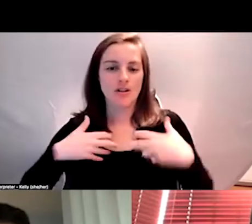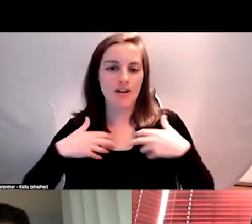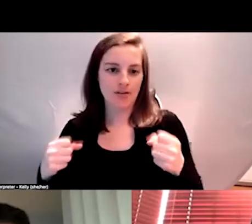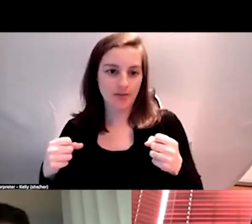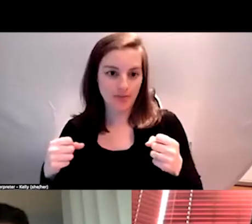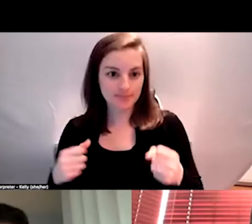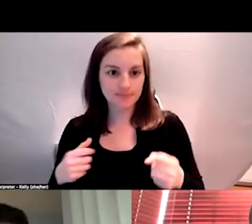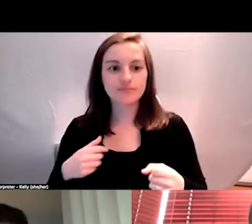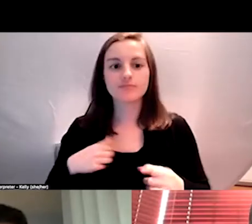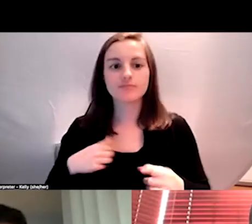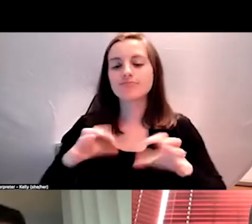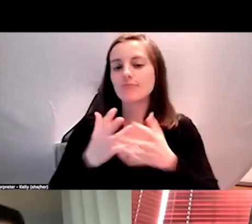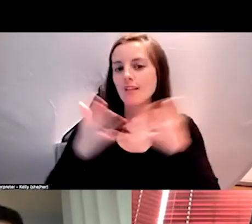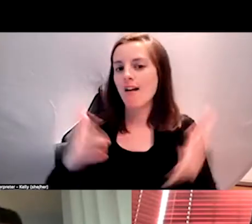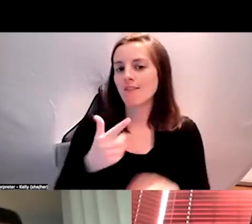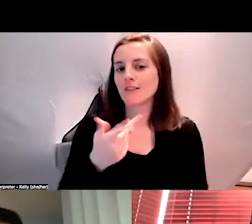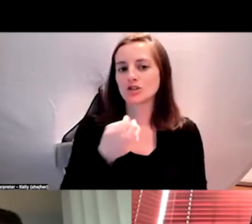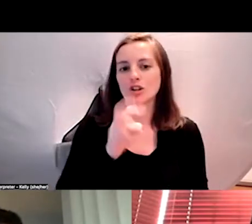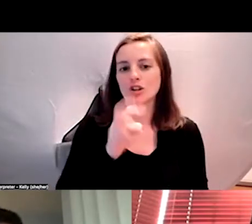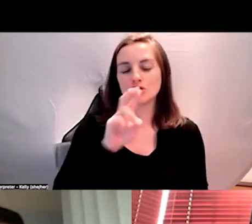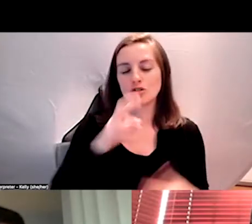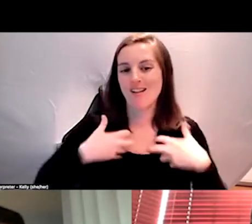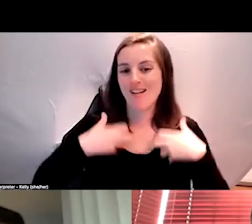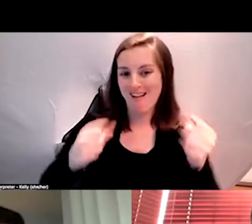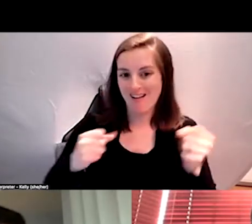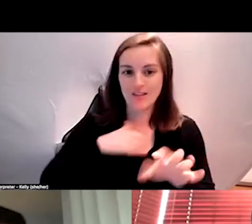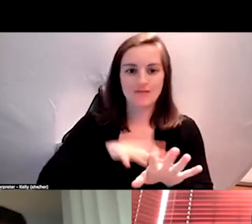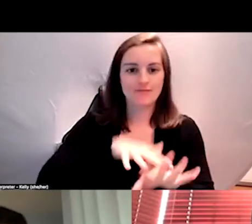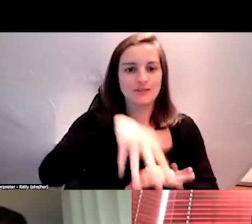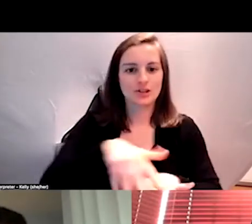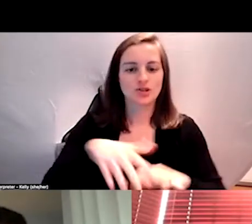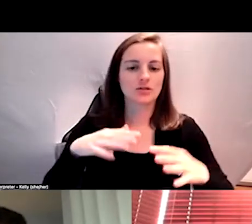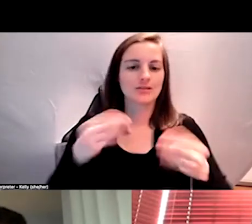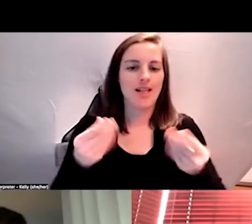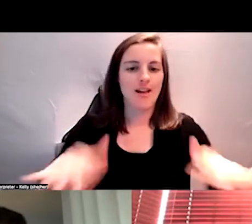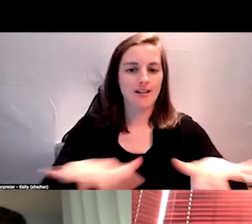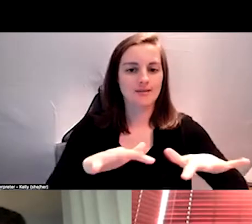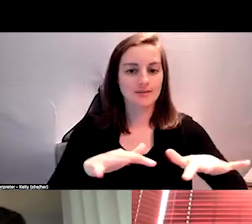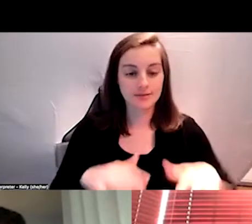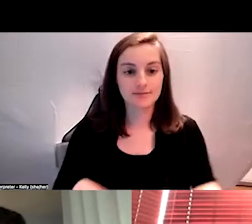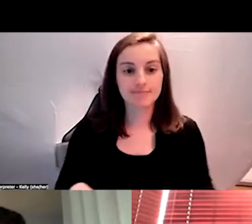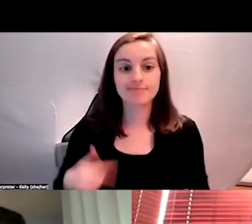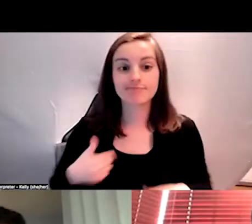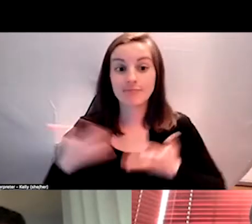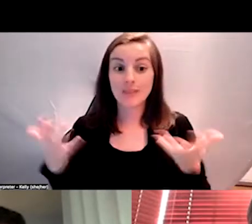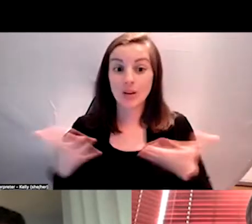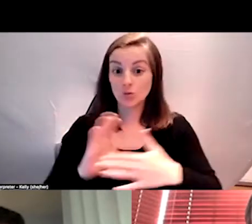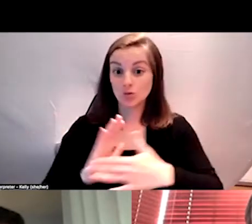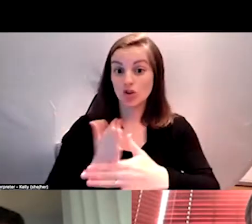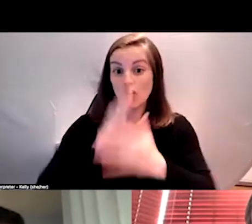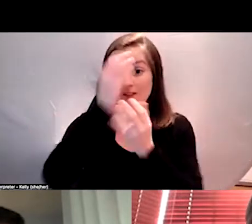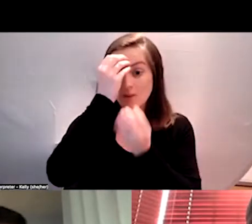in Indian country. I am here primarily to share some information about